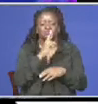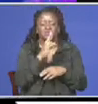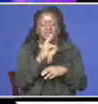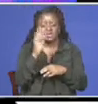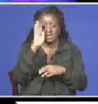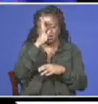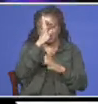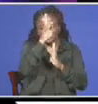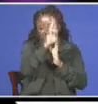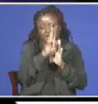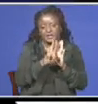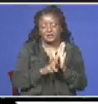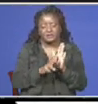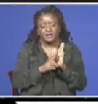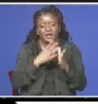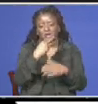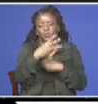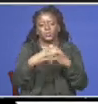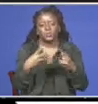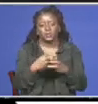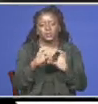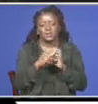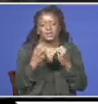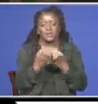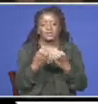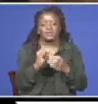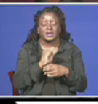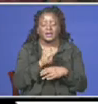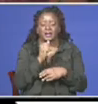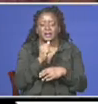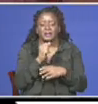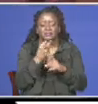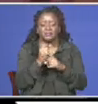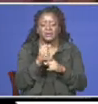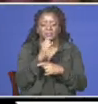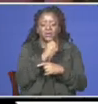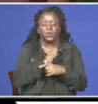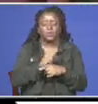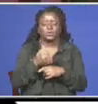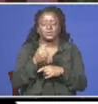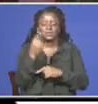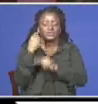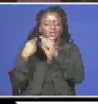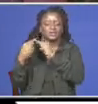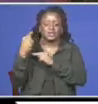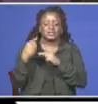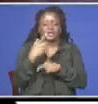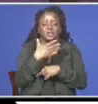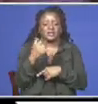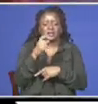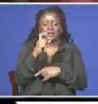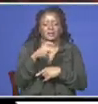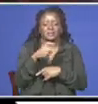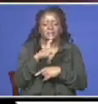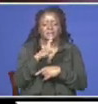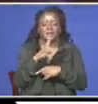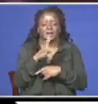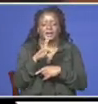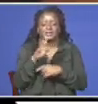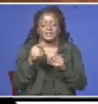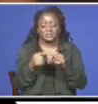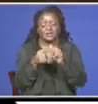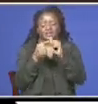innovative and world class. I'm from the older generation, and so they would have to be customized with me,